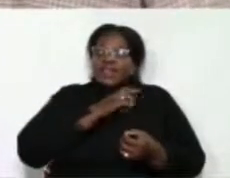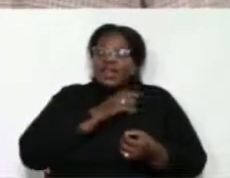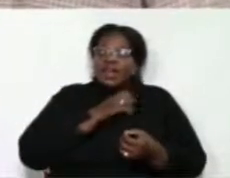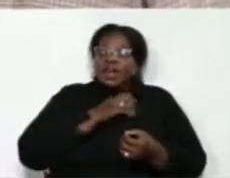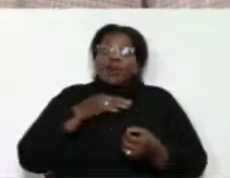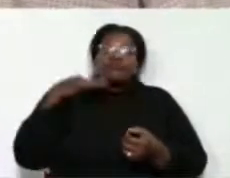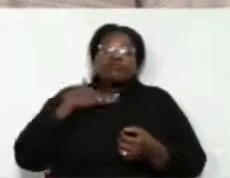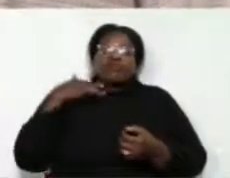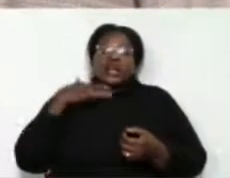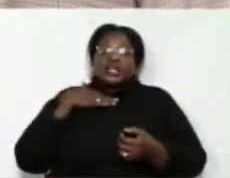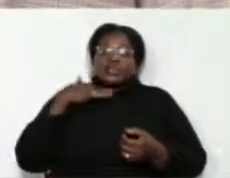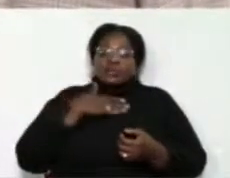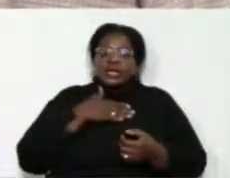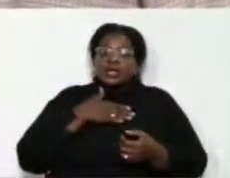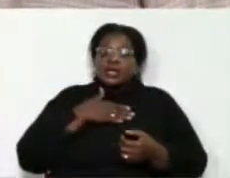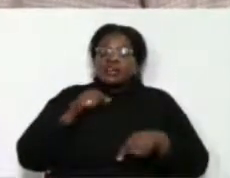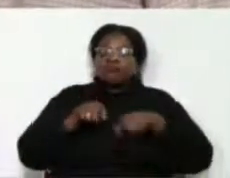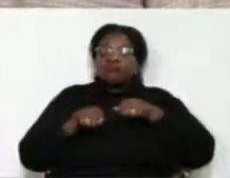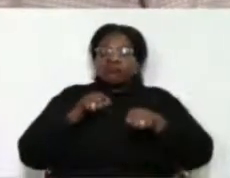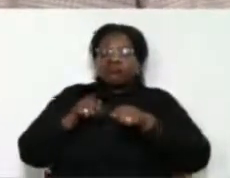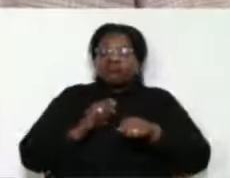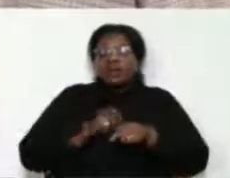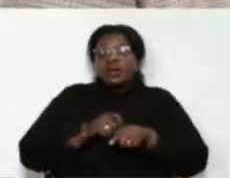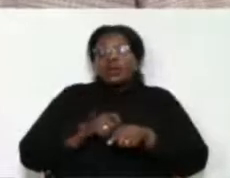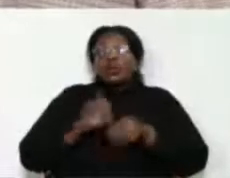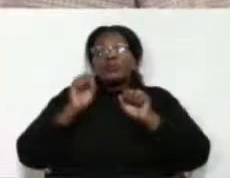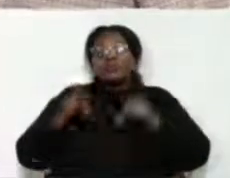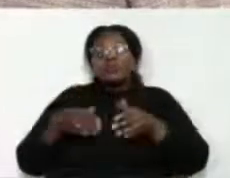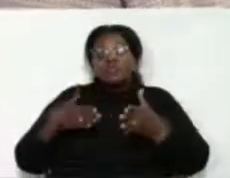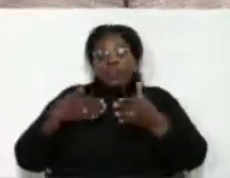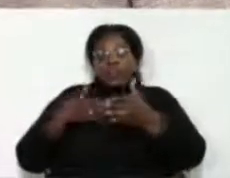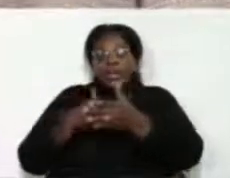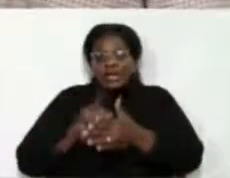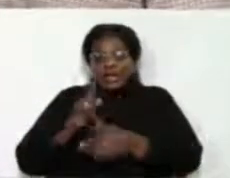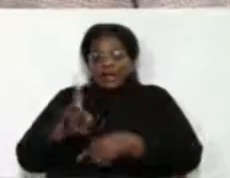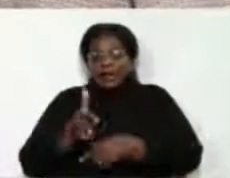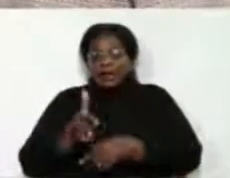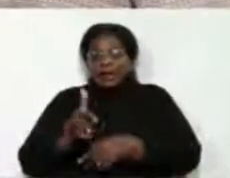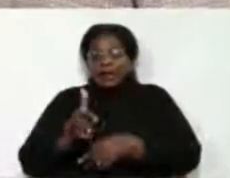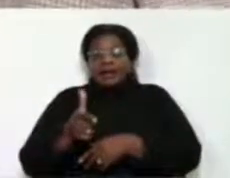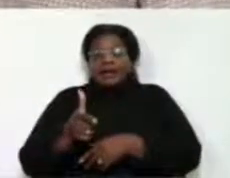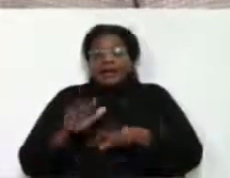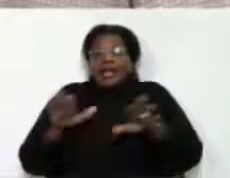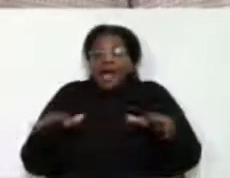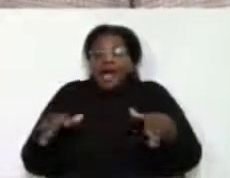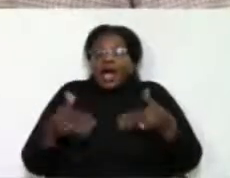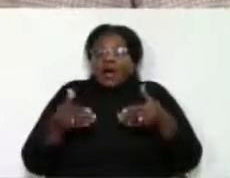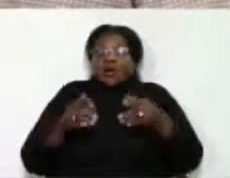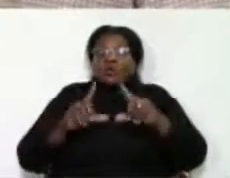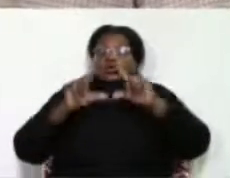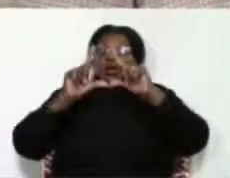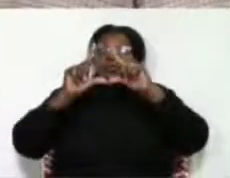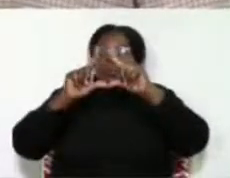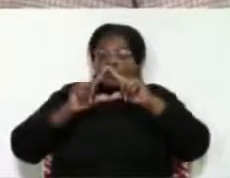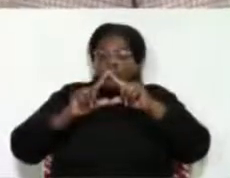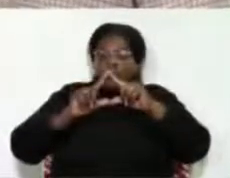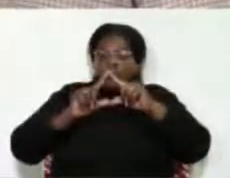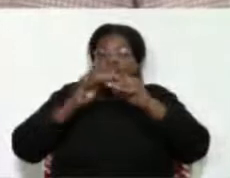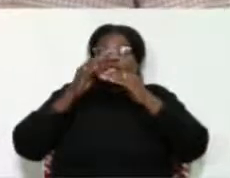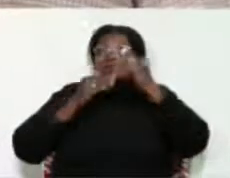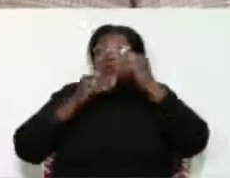tough stuff, we need to get over it. And at the end of the day, the whole pyramid is built on trust. And